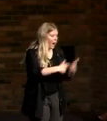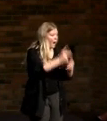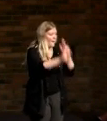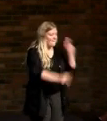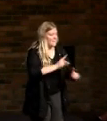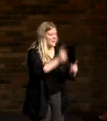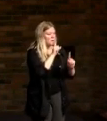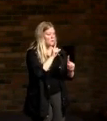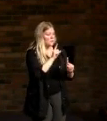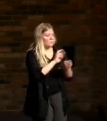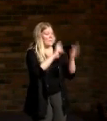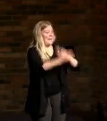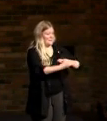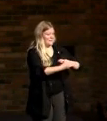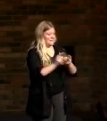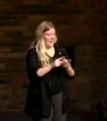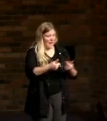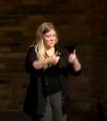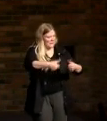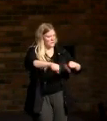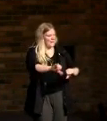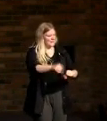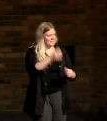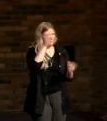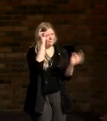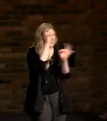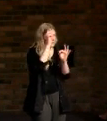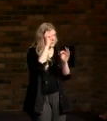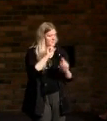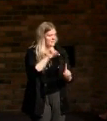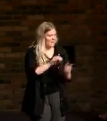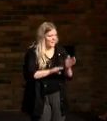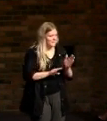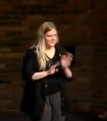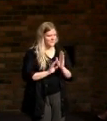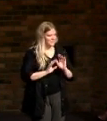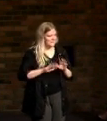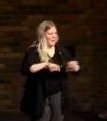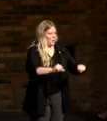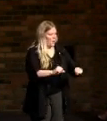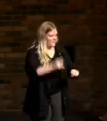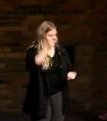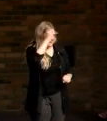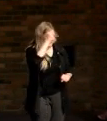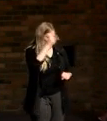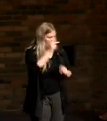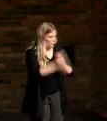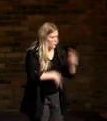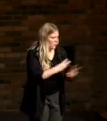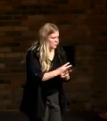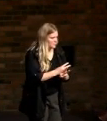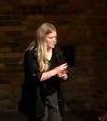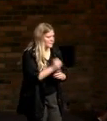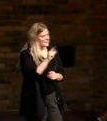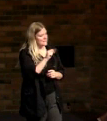repent and reject the ignorance that was enveloping the philosophical world. St. Paul